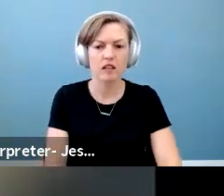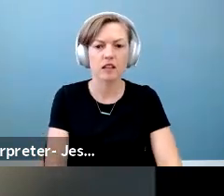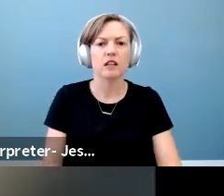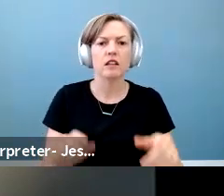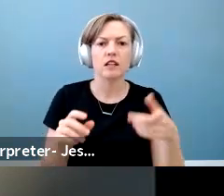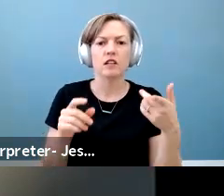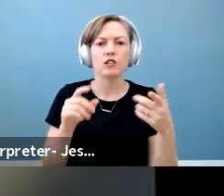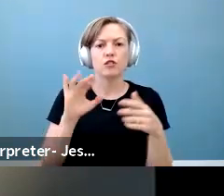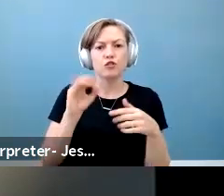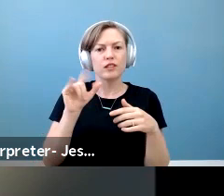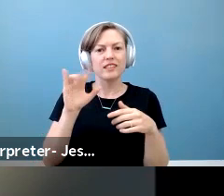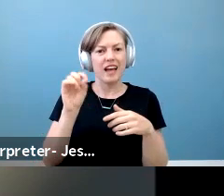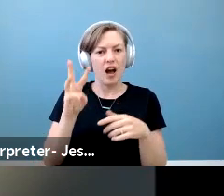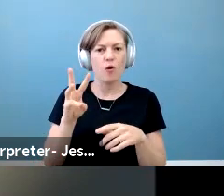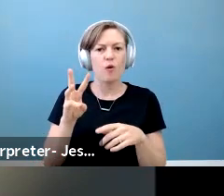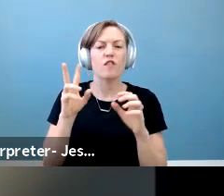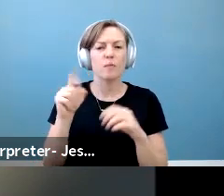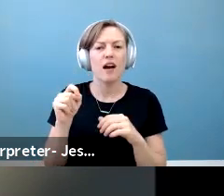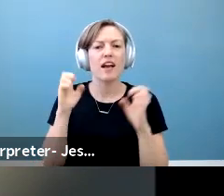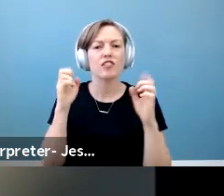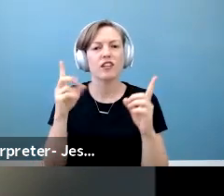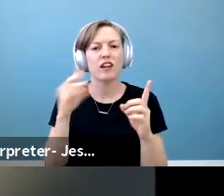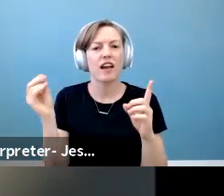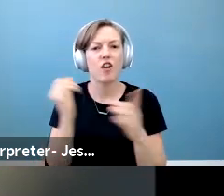Vermont educator and artist.